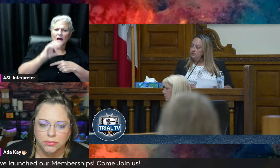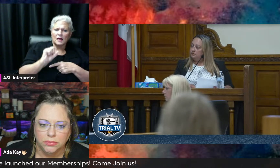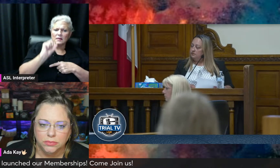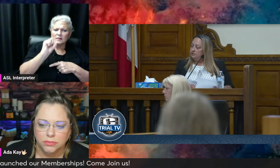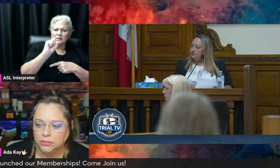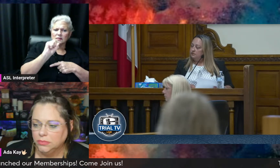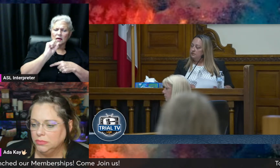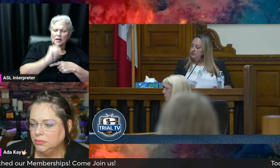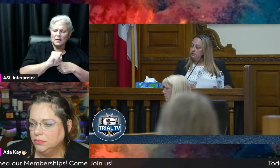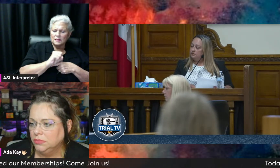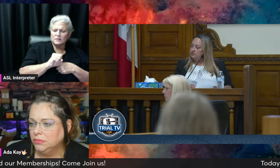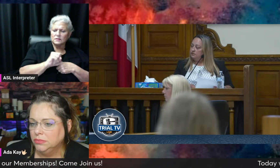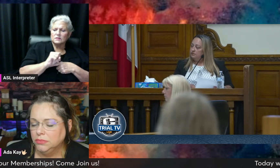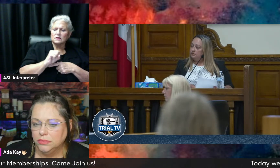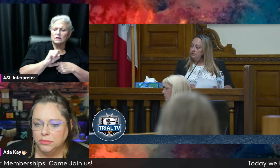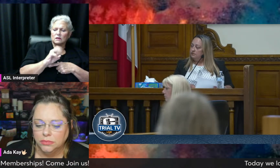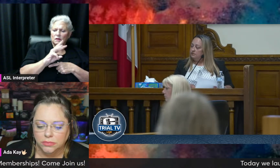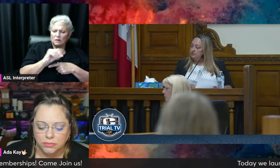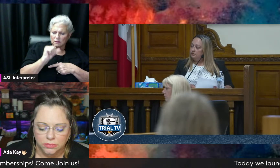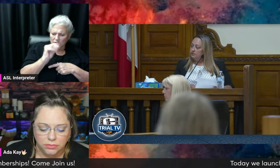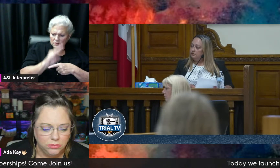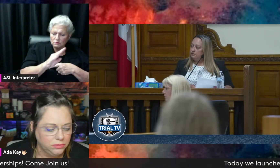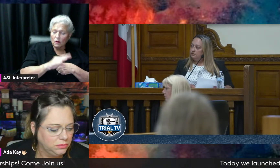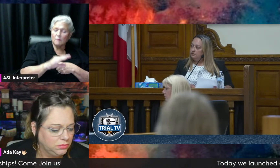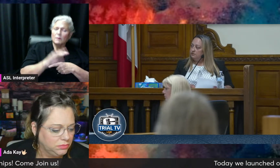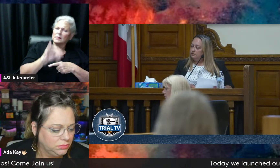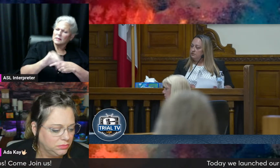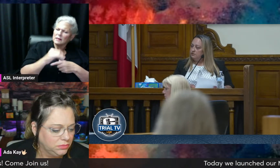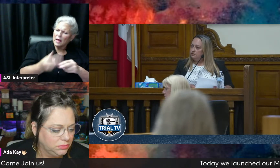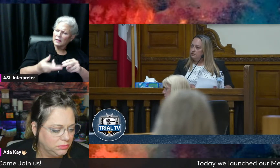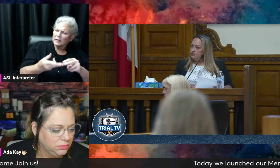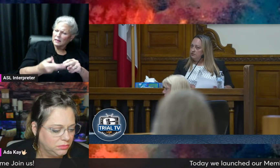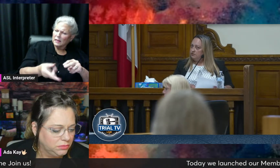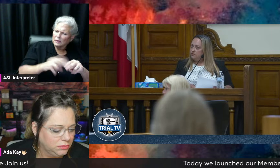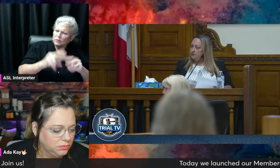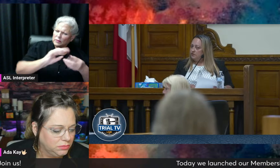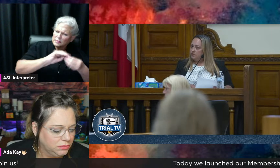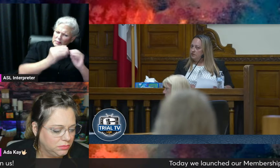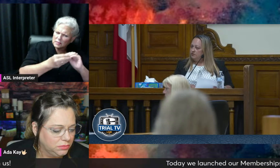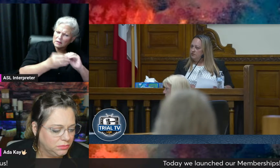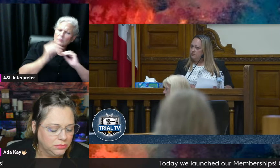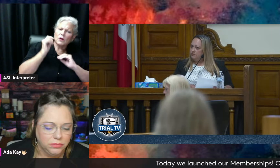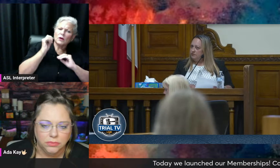of skin cells and stuff that I'm going to pull off of that item that I'm swabbing?